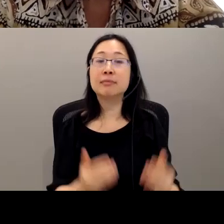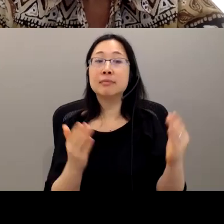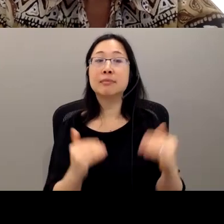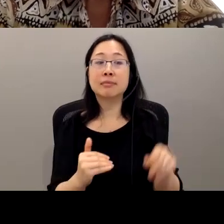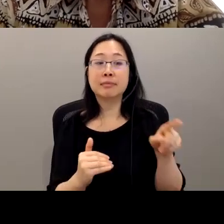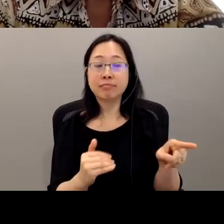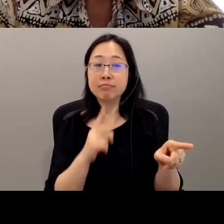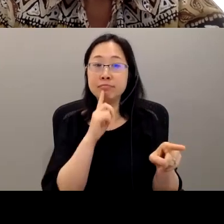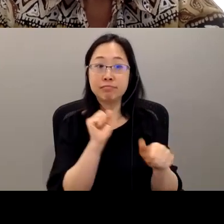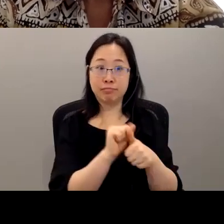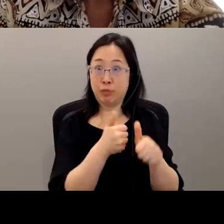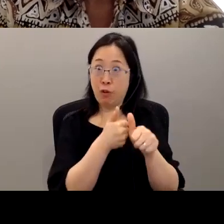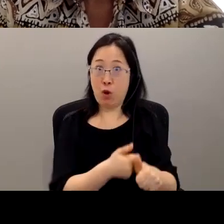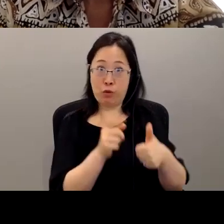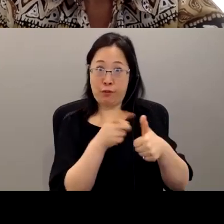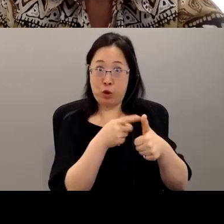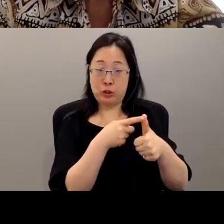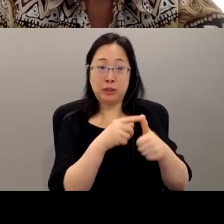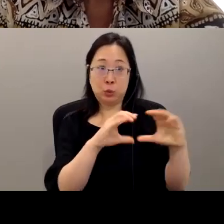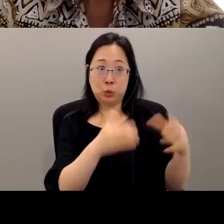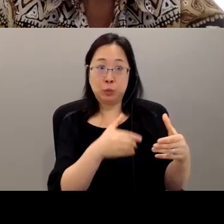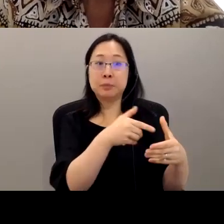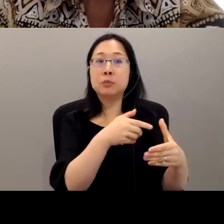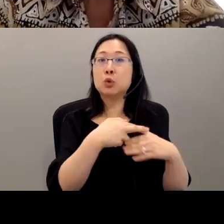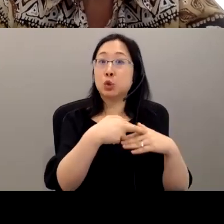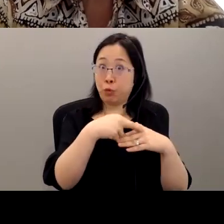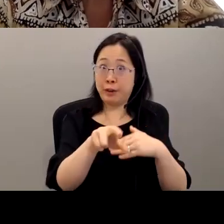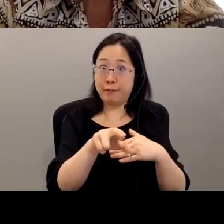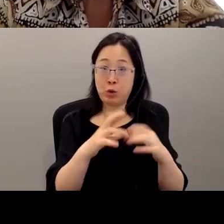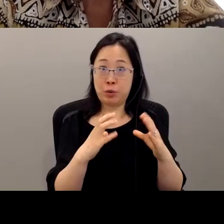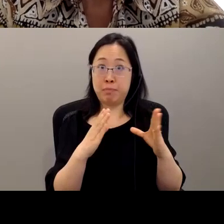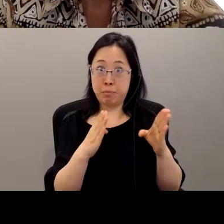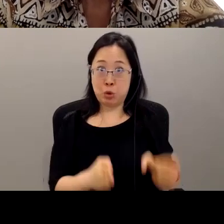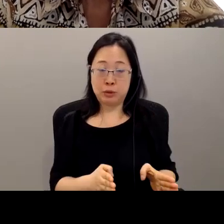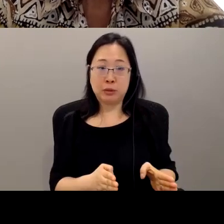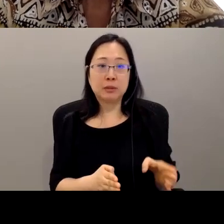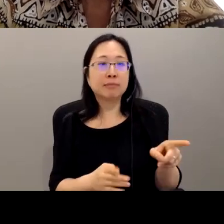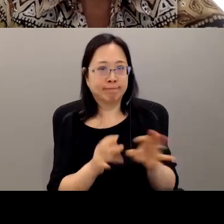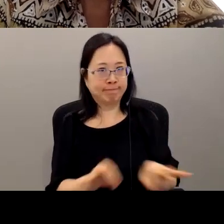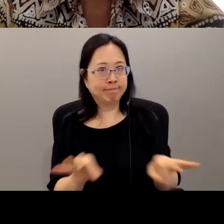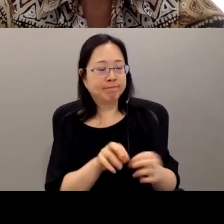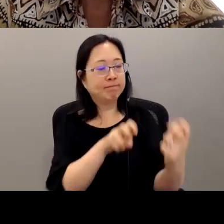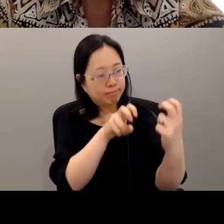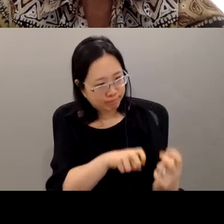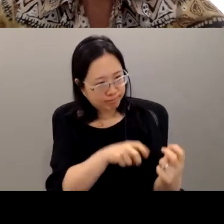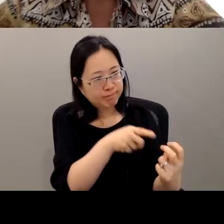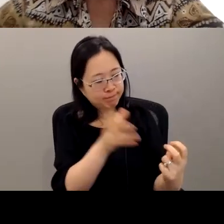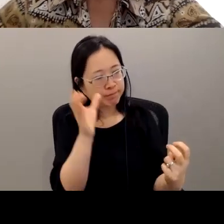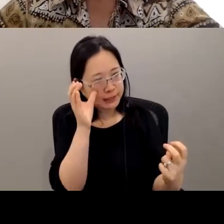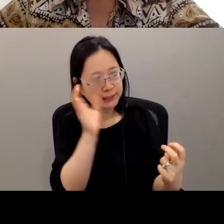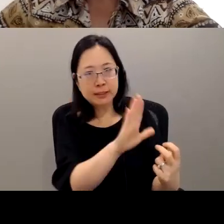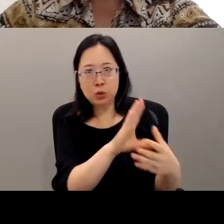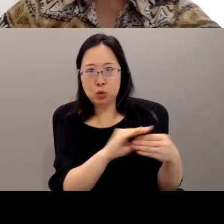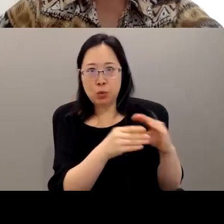participant, then we would want to listen to their story. It's very important to give them